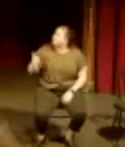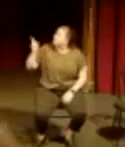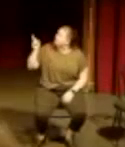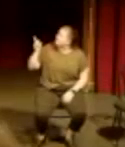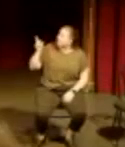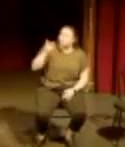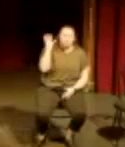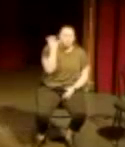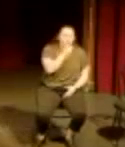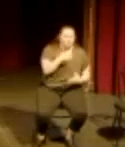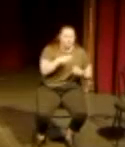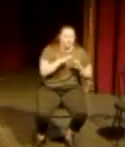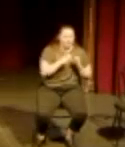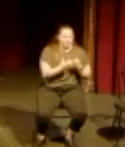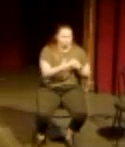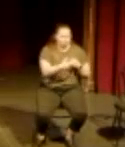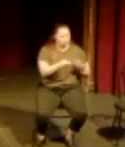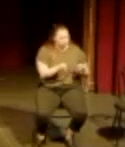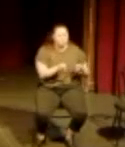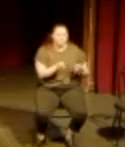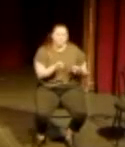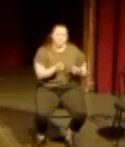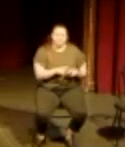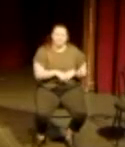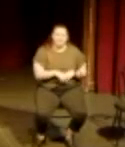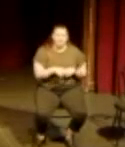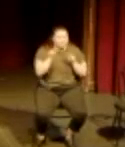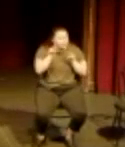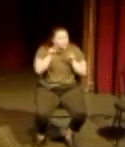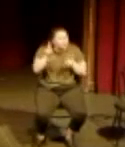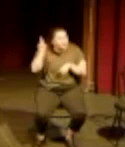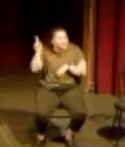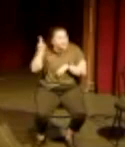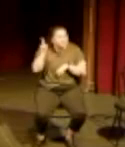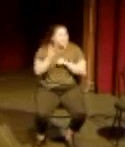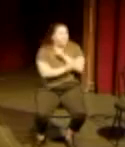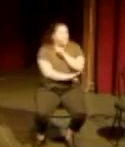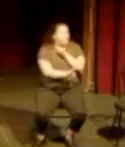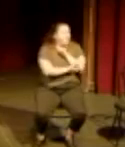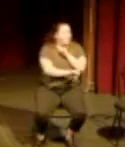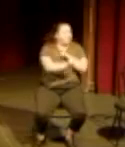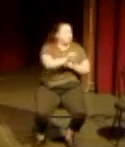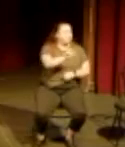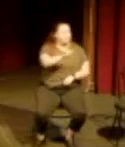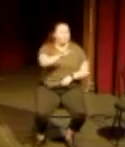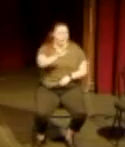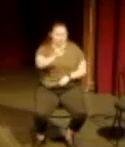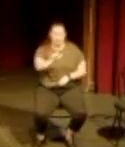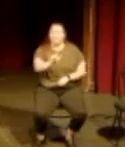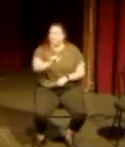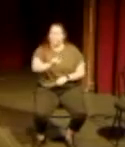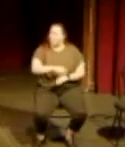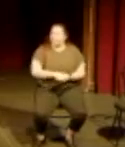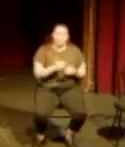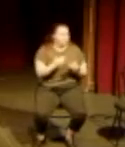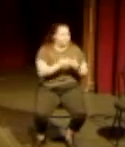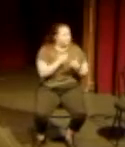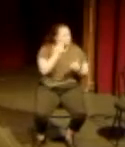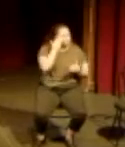gorgeous classroom, these gorgeous classrooms as well. Looking forward to this. Again, fall of 2023. It'll be here before we know